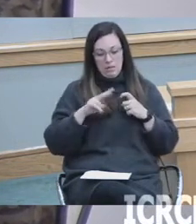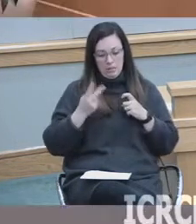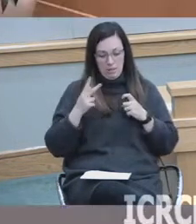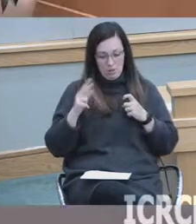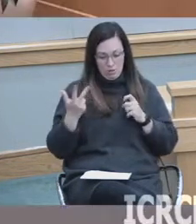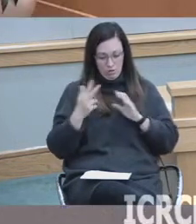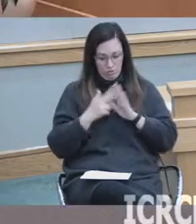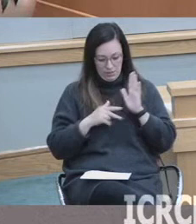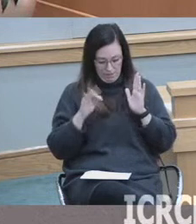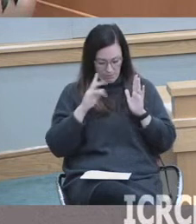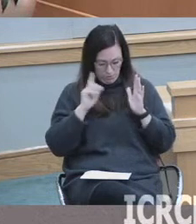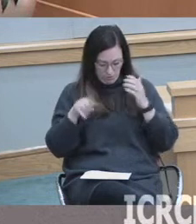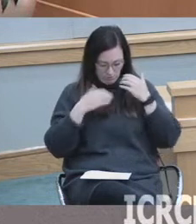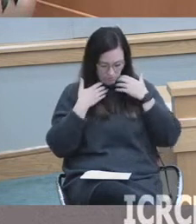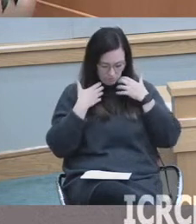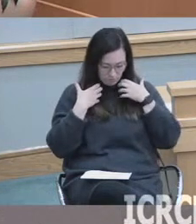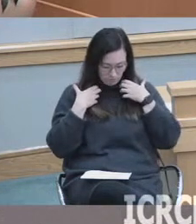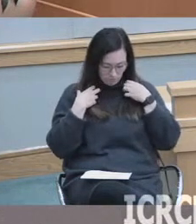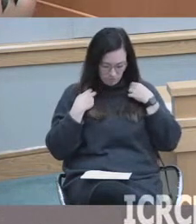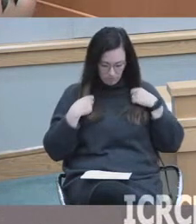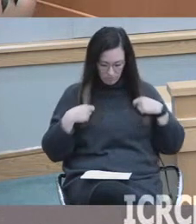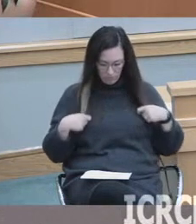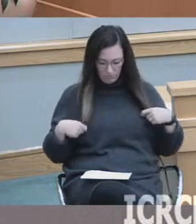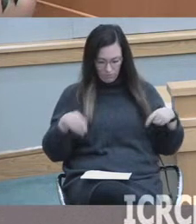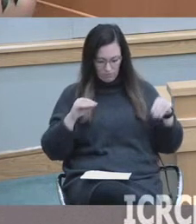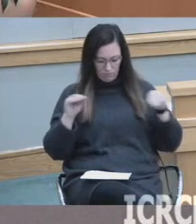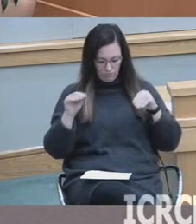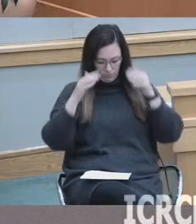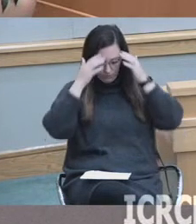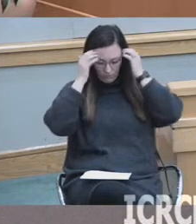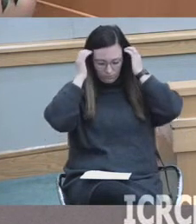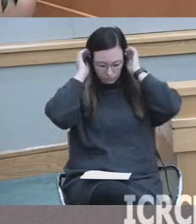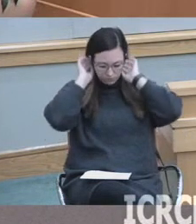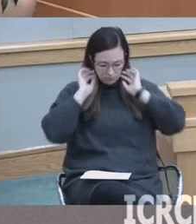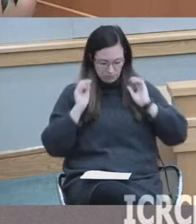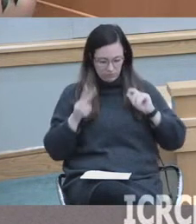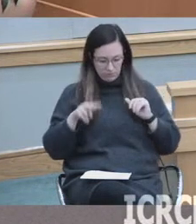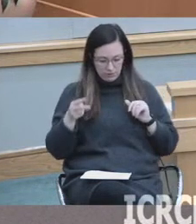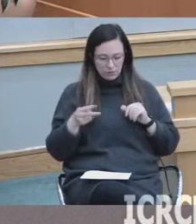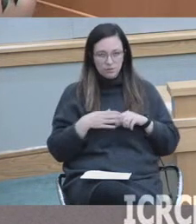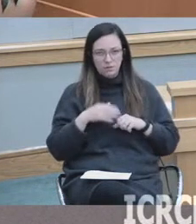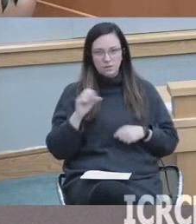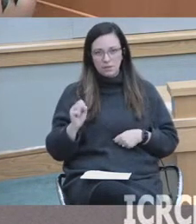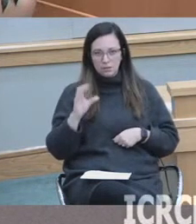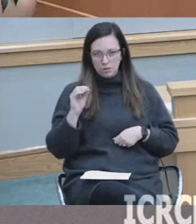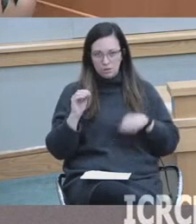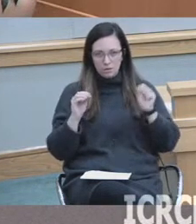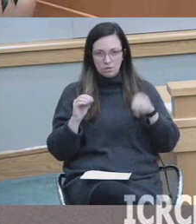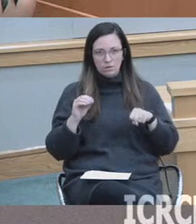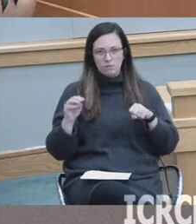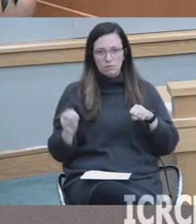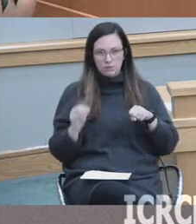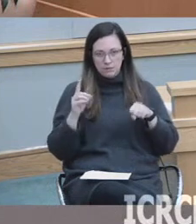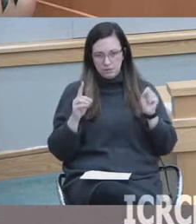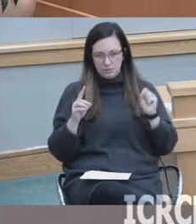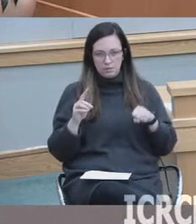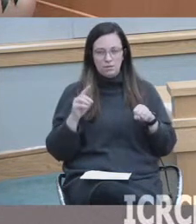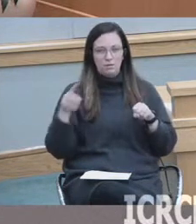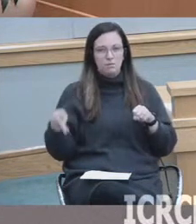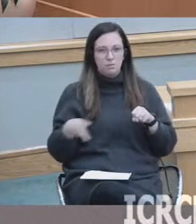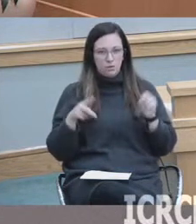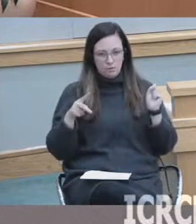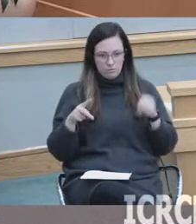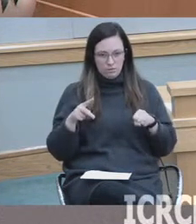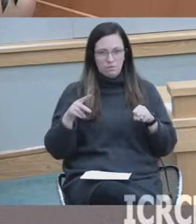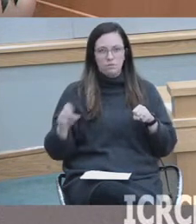of the ordinance? So moved. Second. Mr. Sextro. Yes. Ms. McDaniel. Yes. Mr. Putoff. Yes. Ms.